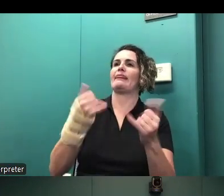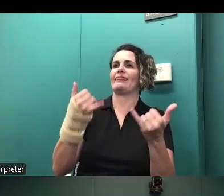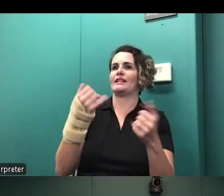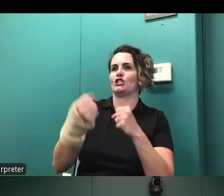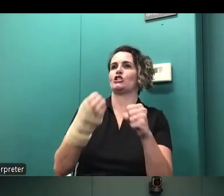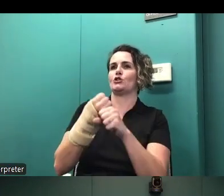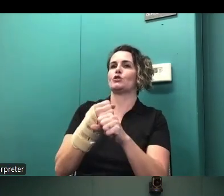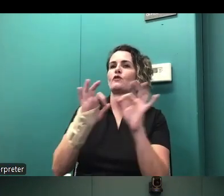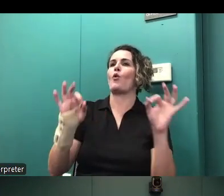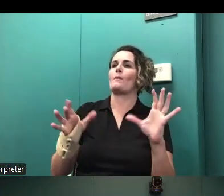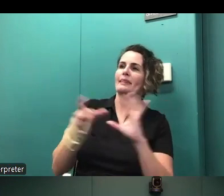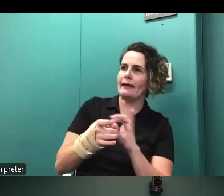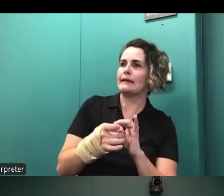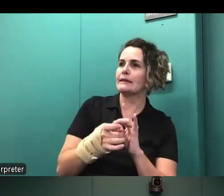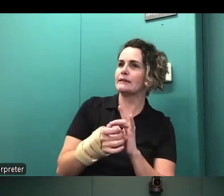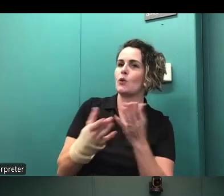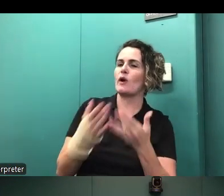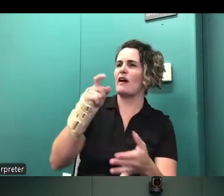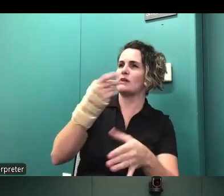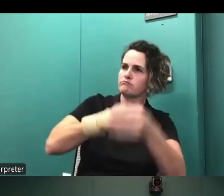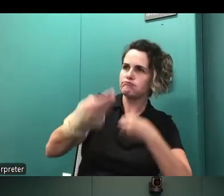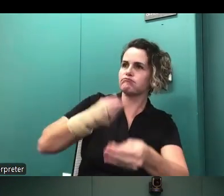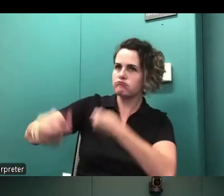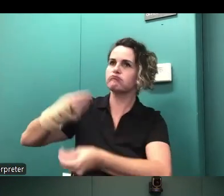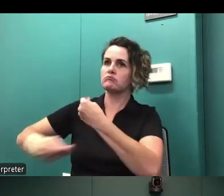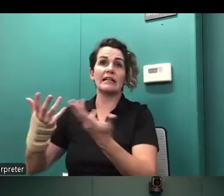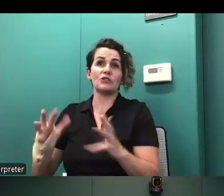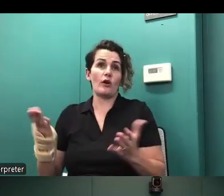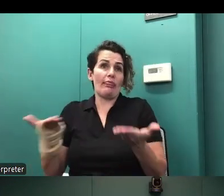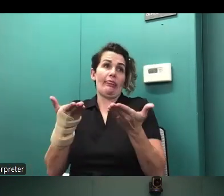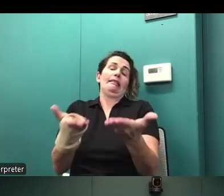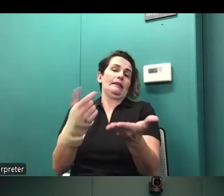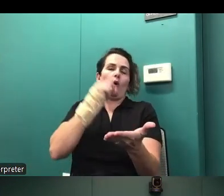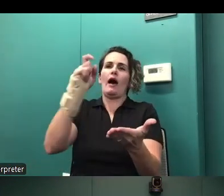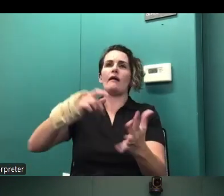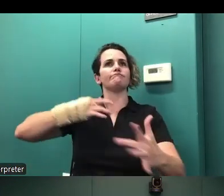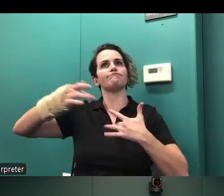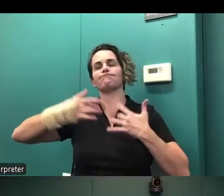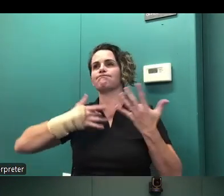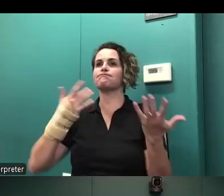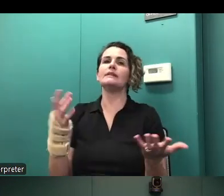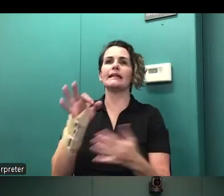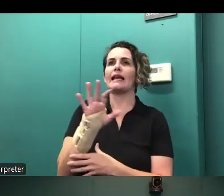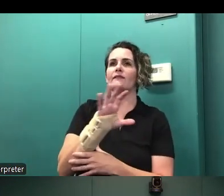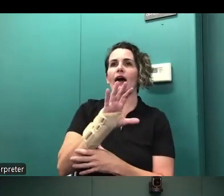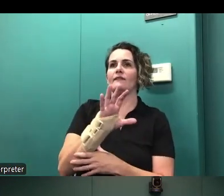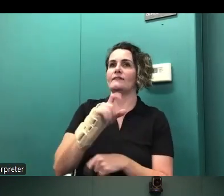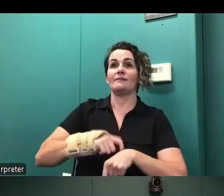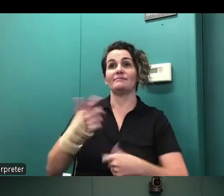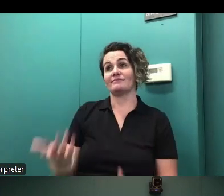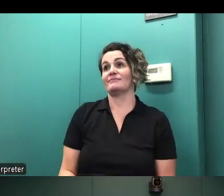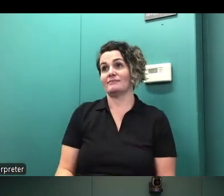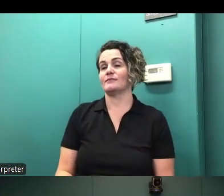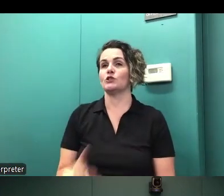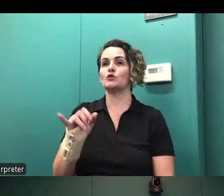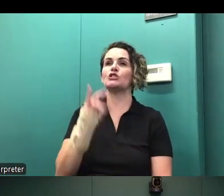whatever. Right here is the link, and then it's already there and I don't have to worry about it 95 times. Okay,